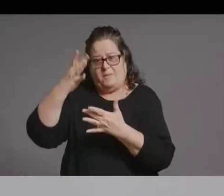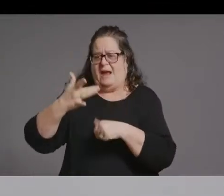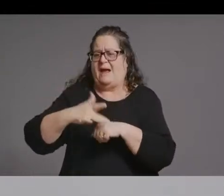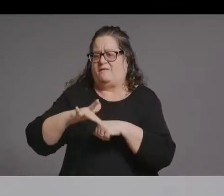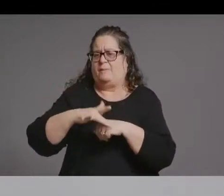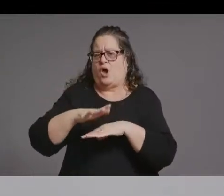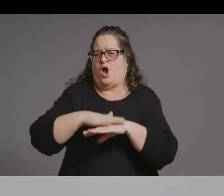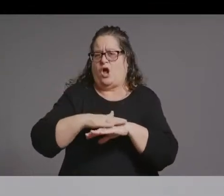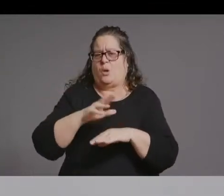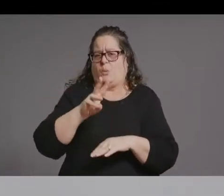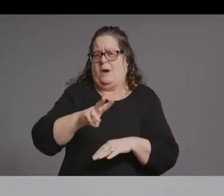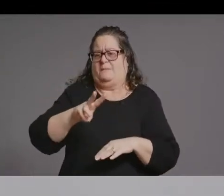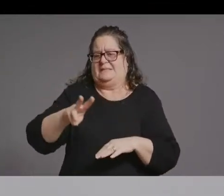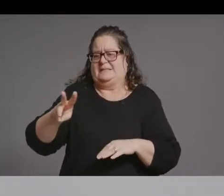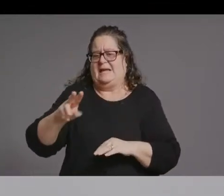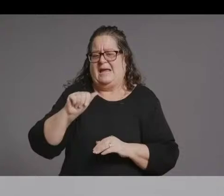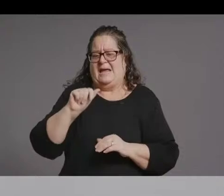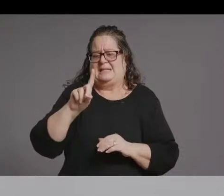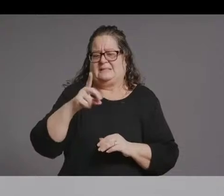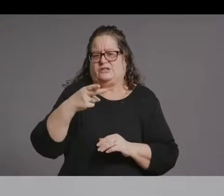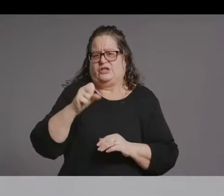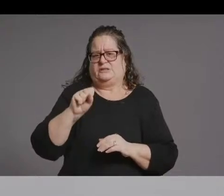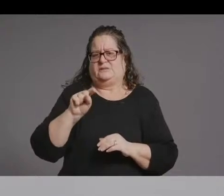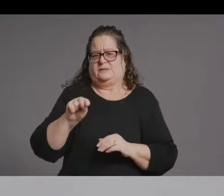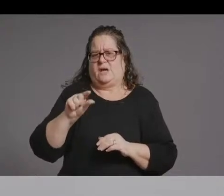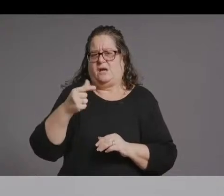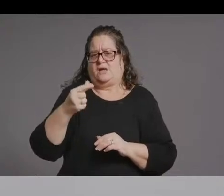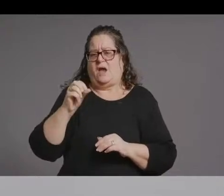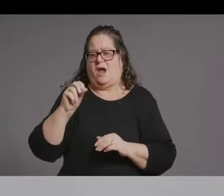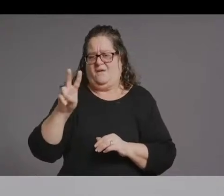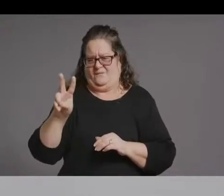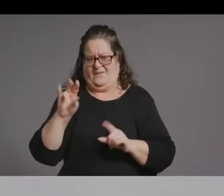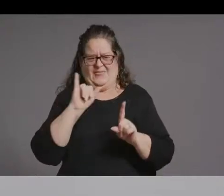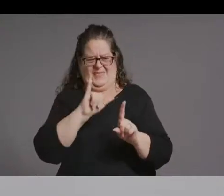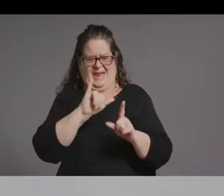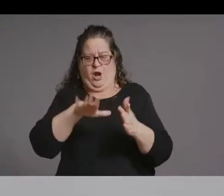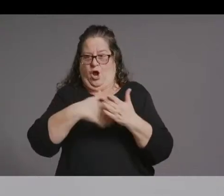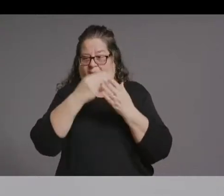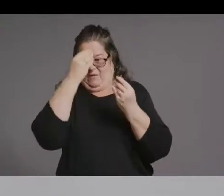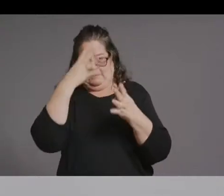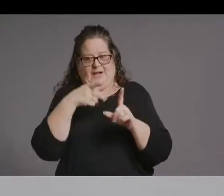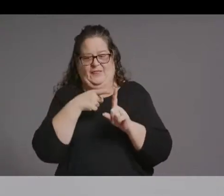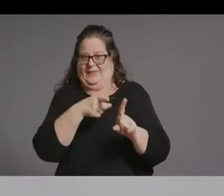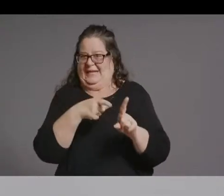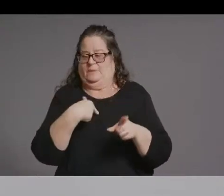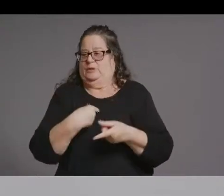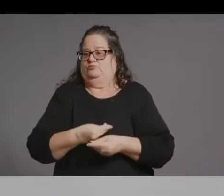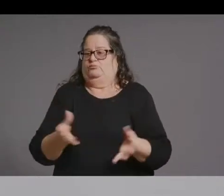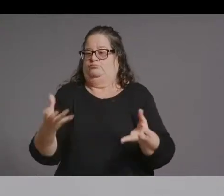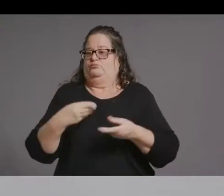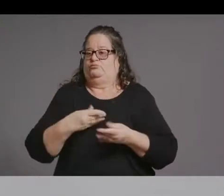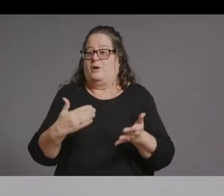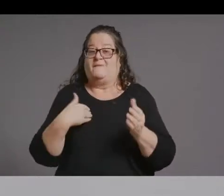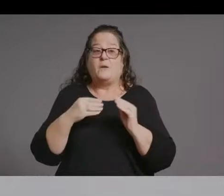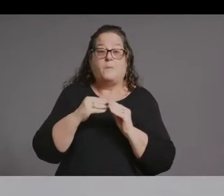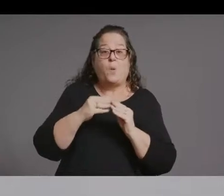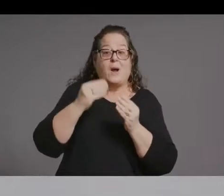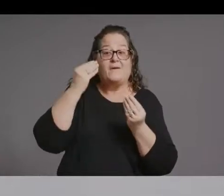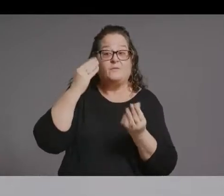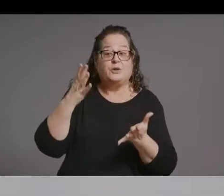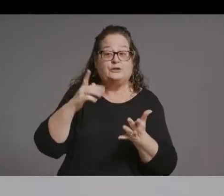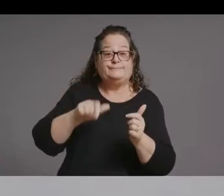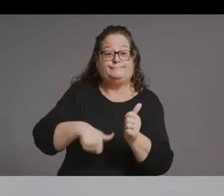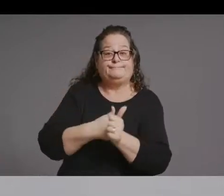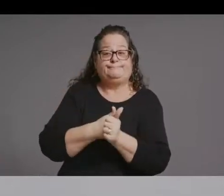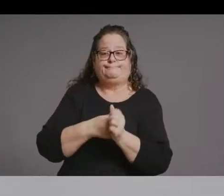us releasing additional information. Okay, thank you so much. You're welcome. Stephanie Ennis. Hi,